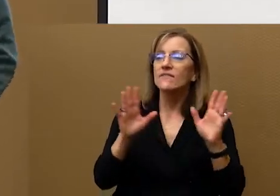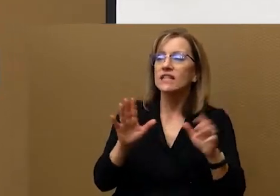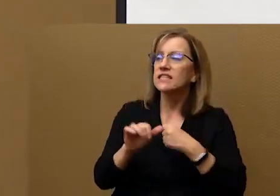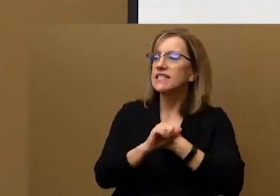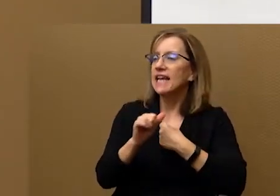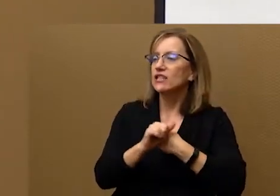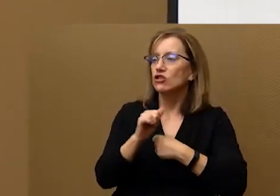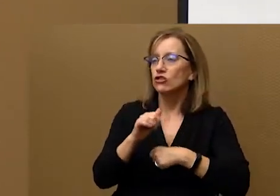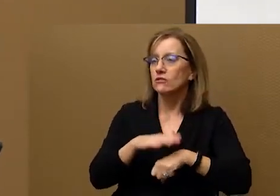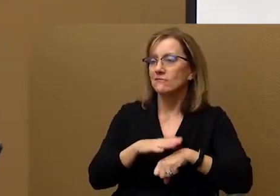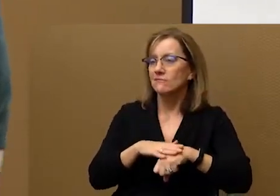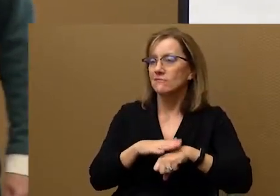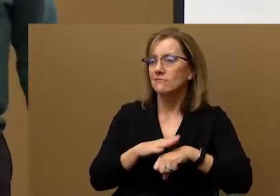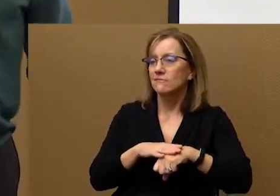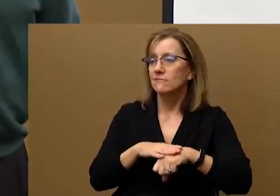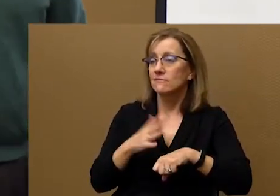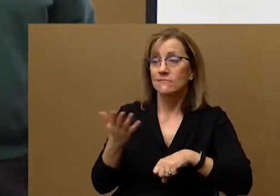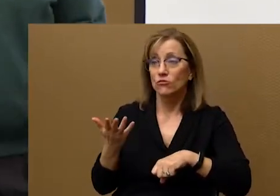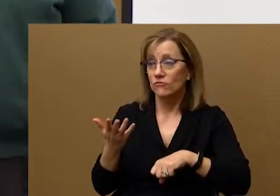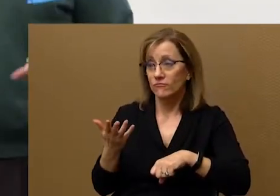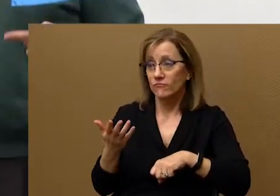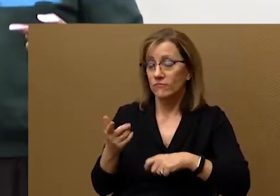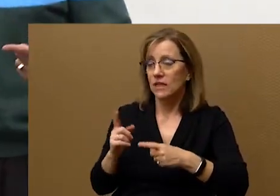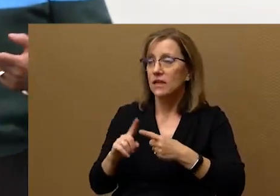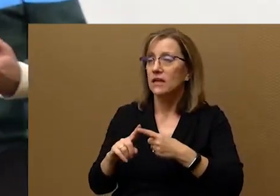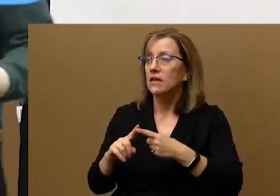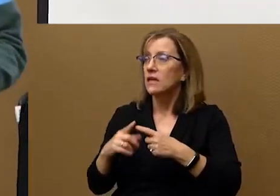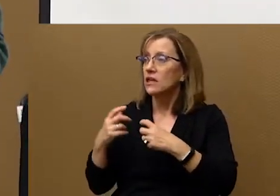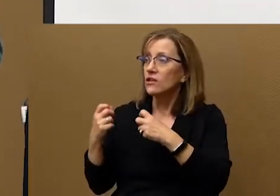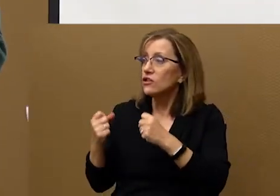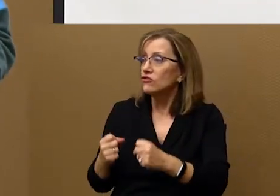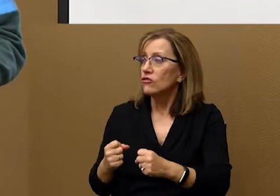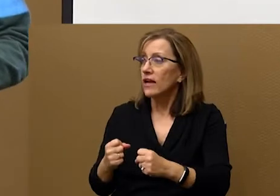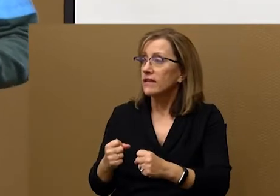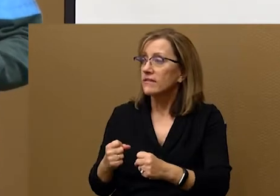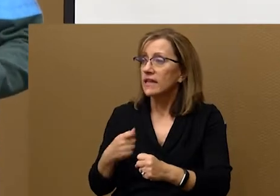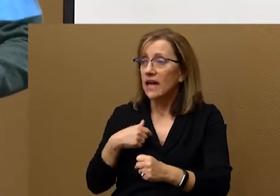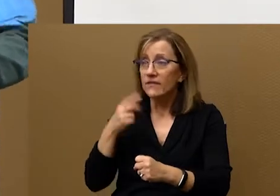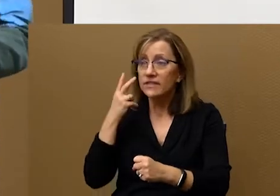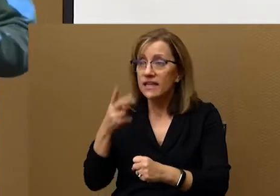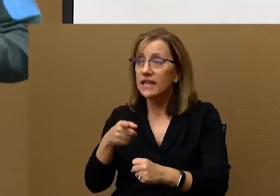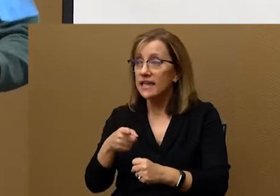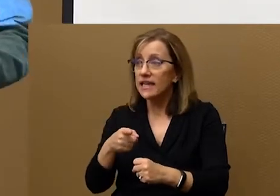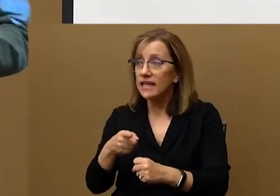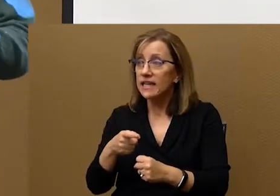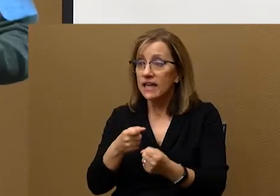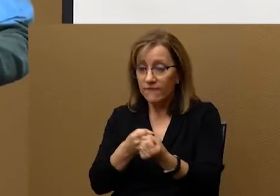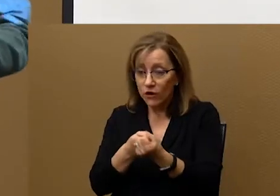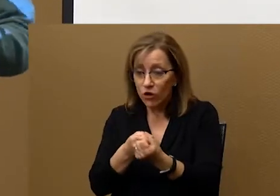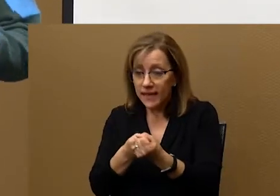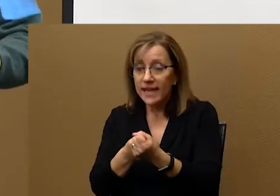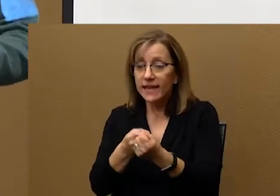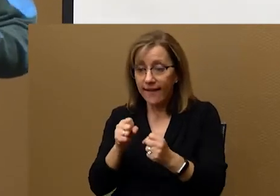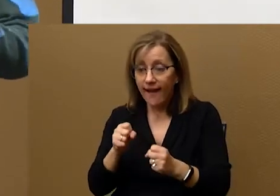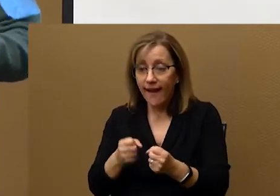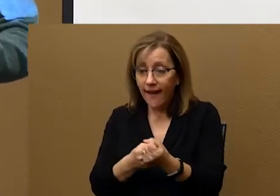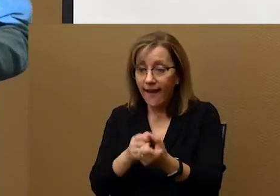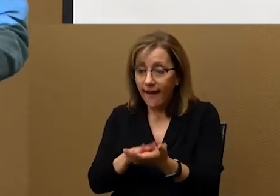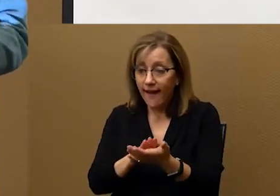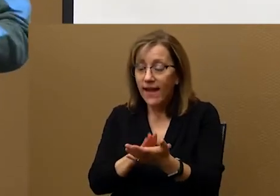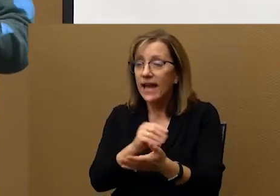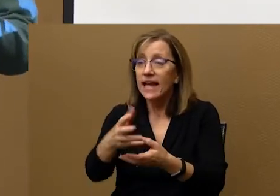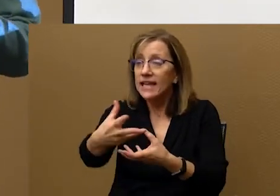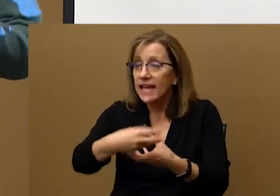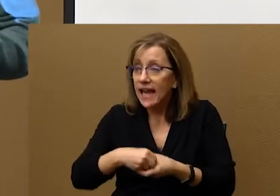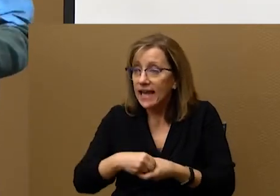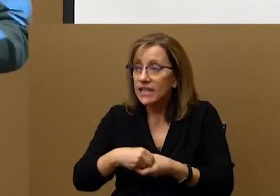The dangers are, the strengths of it that I'd see is that it's affirming and engaging. It should